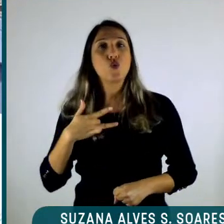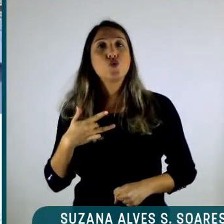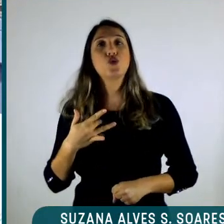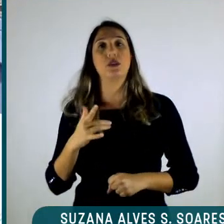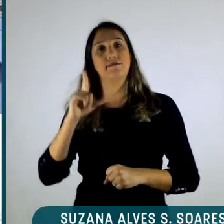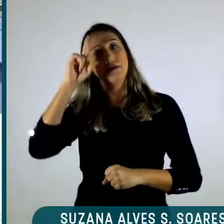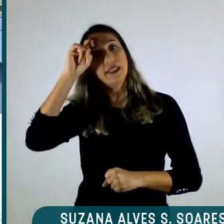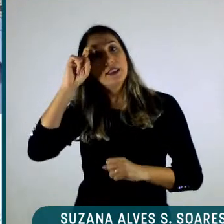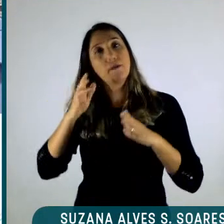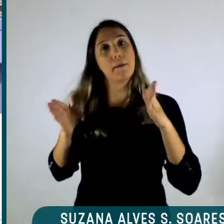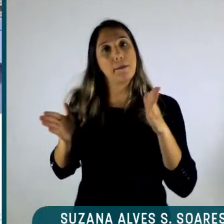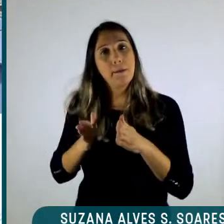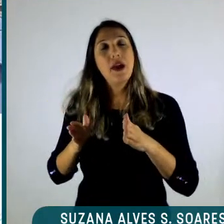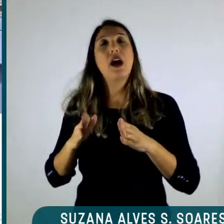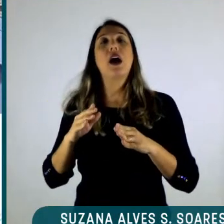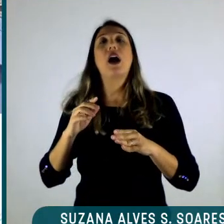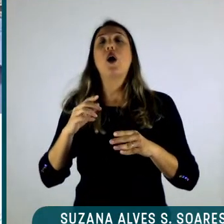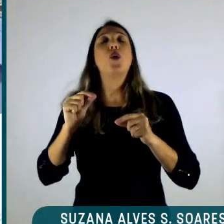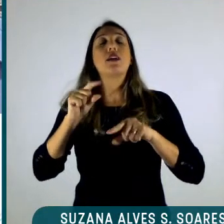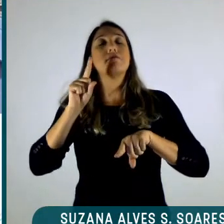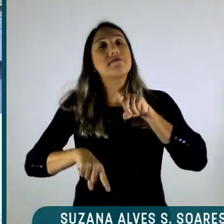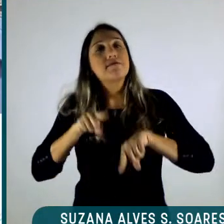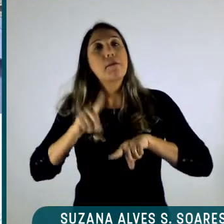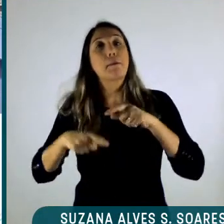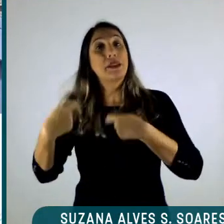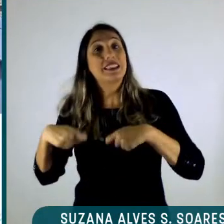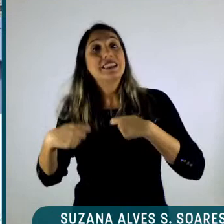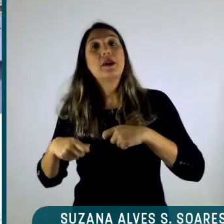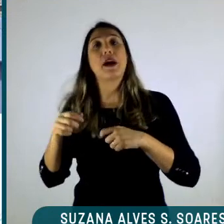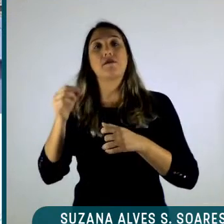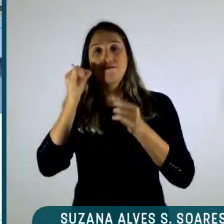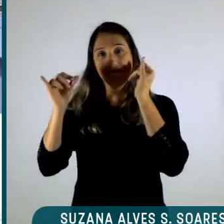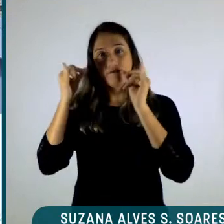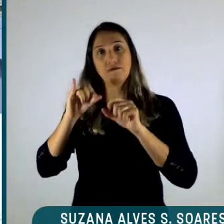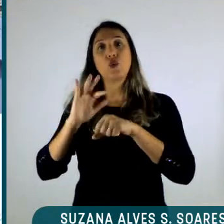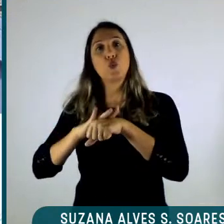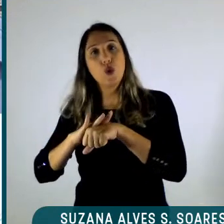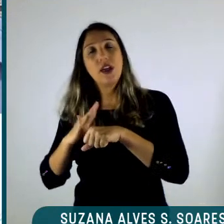unorderly manner. We need to